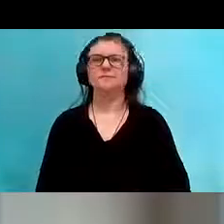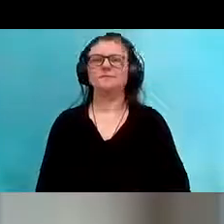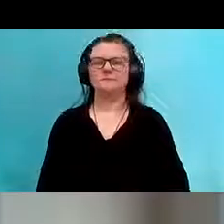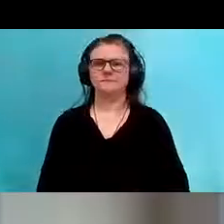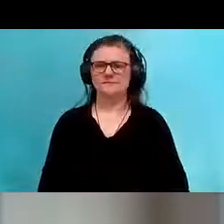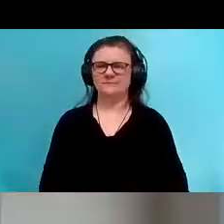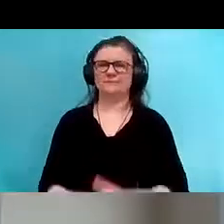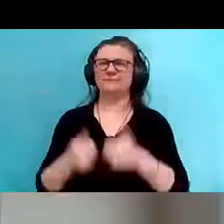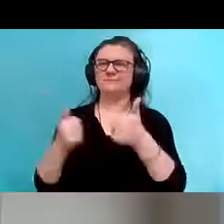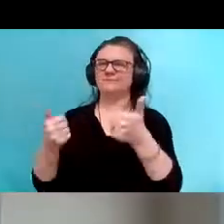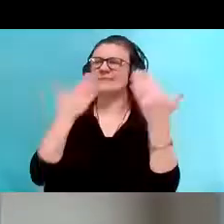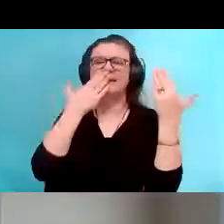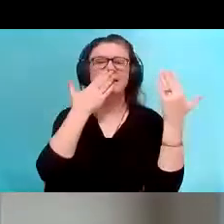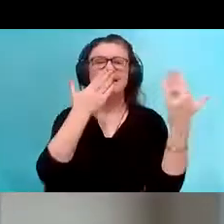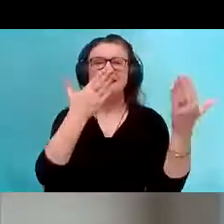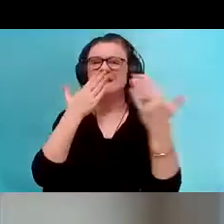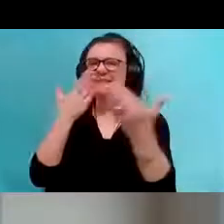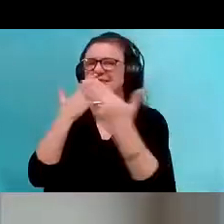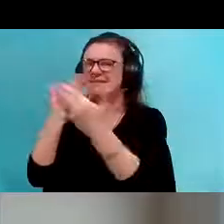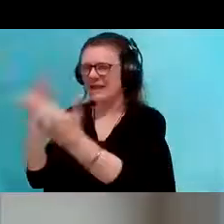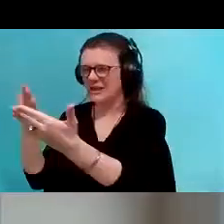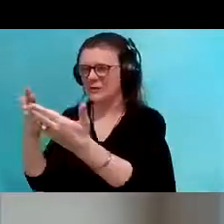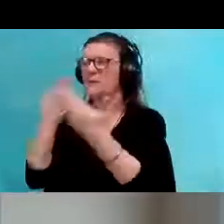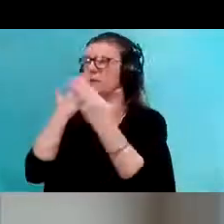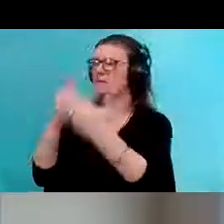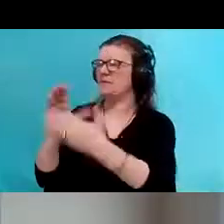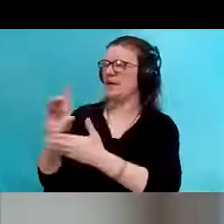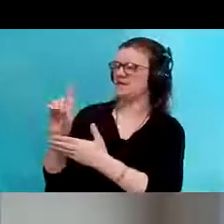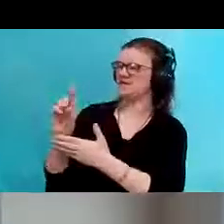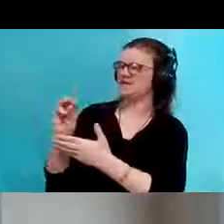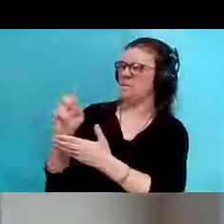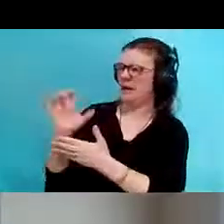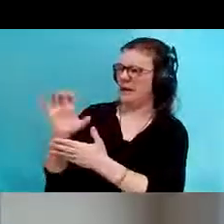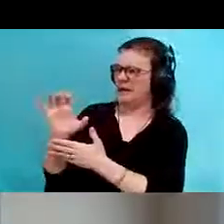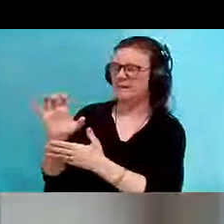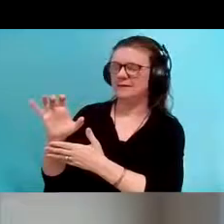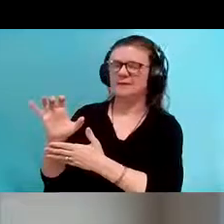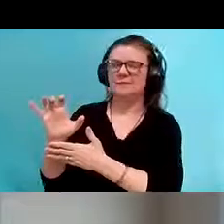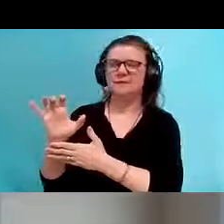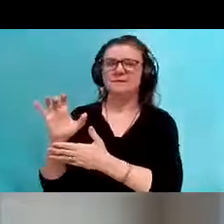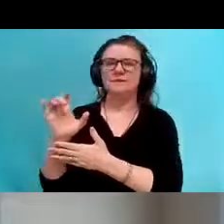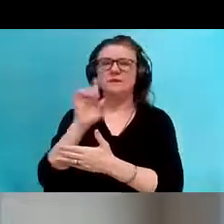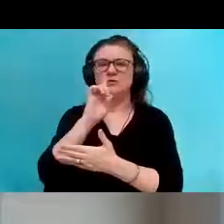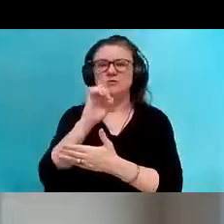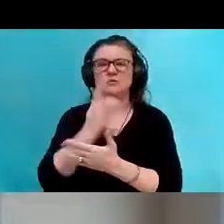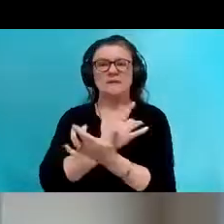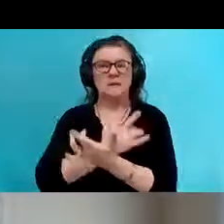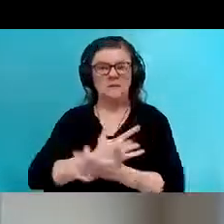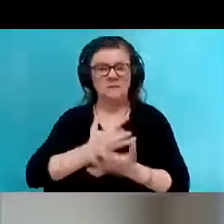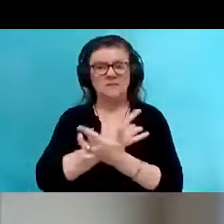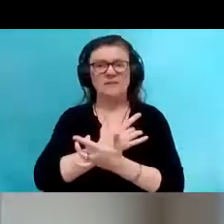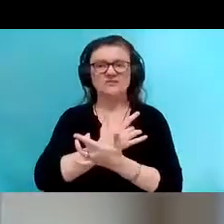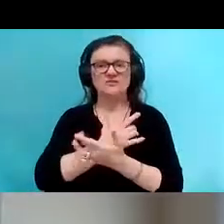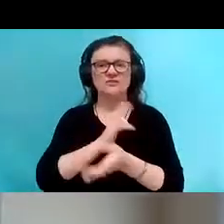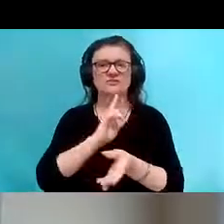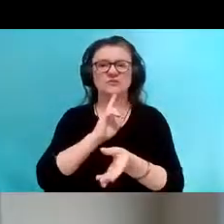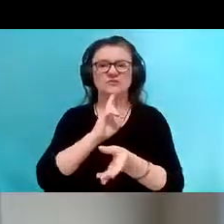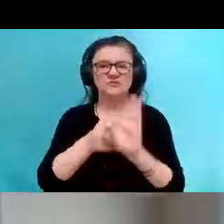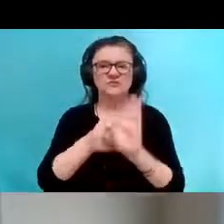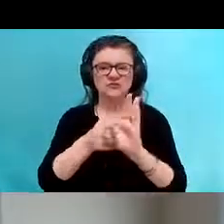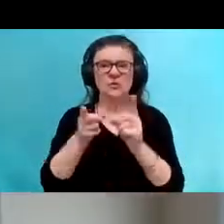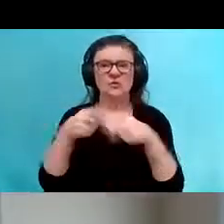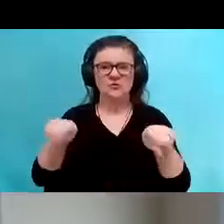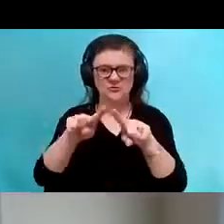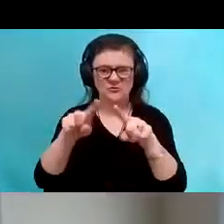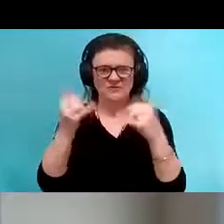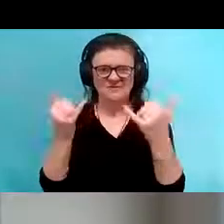Great. Thank you very much, Dominic, and really a real pleasure to join you